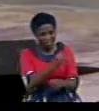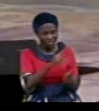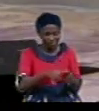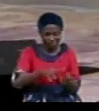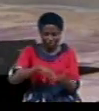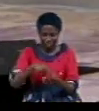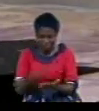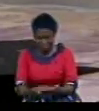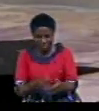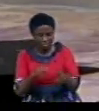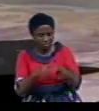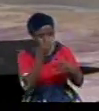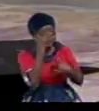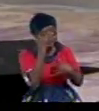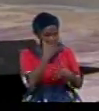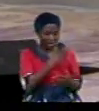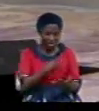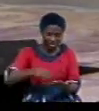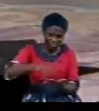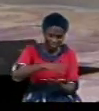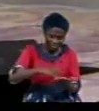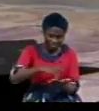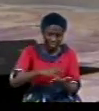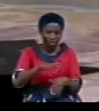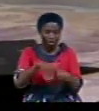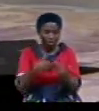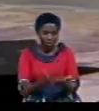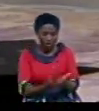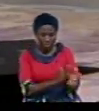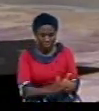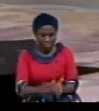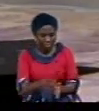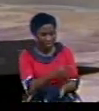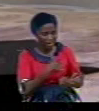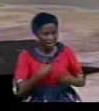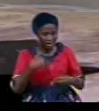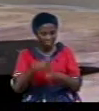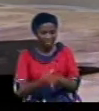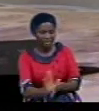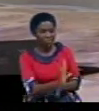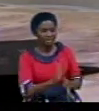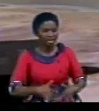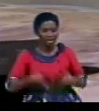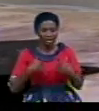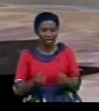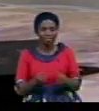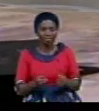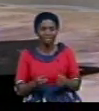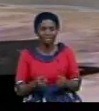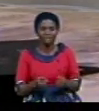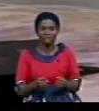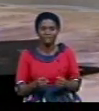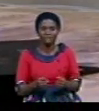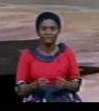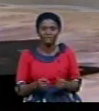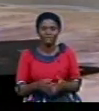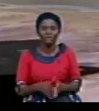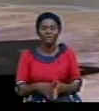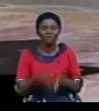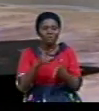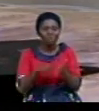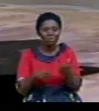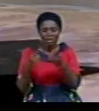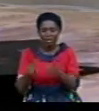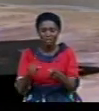know kind of disorganizing you know all the parts they have in their lives they never realize what happened to